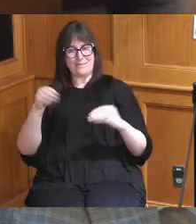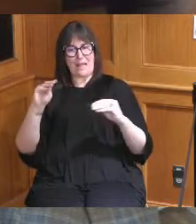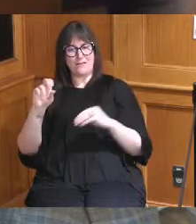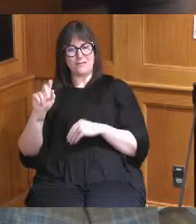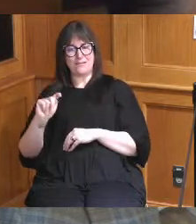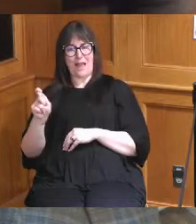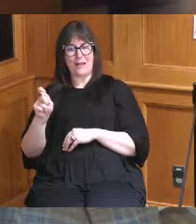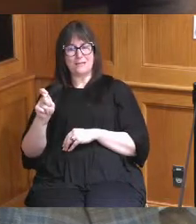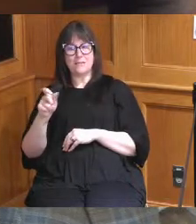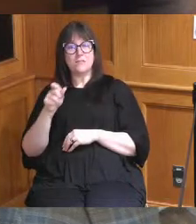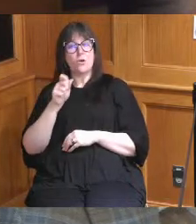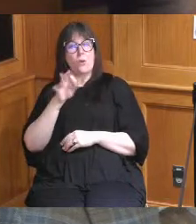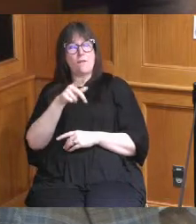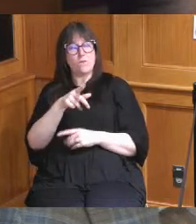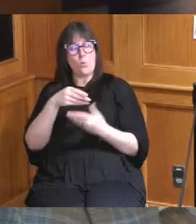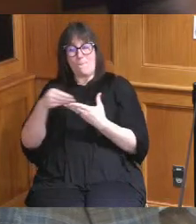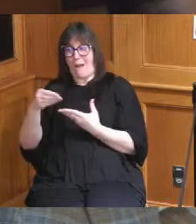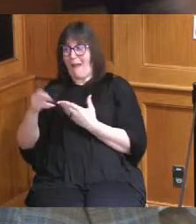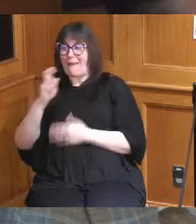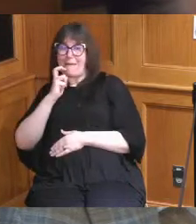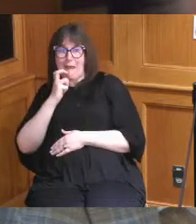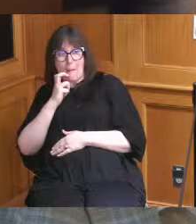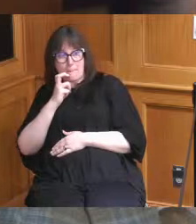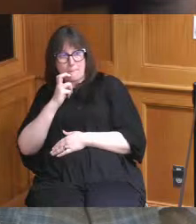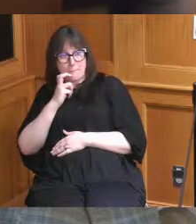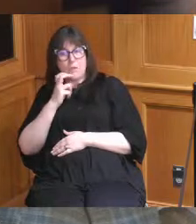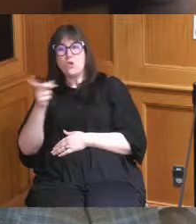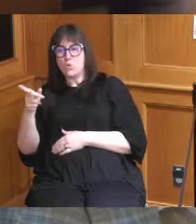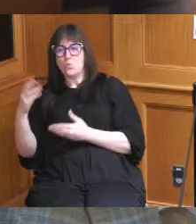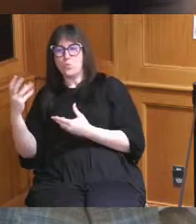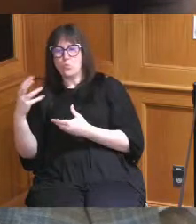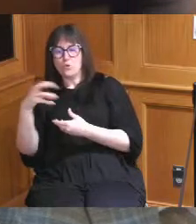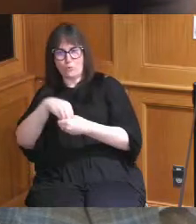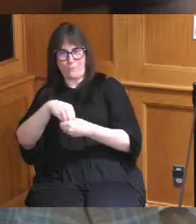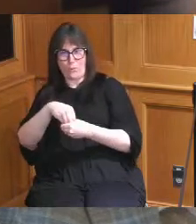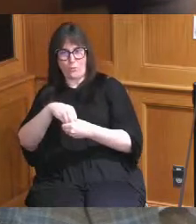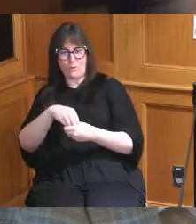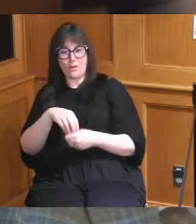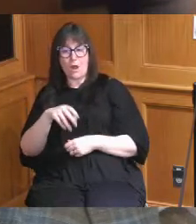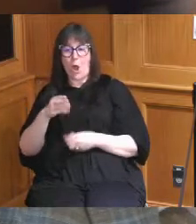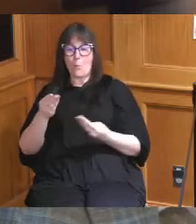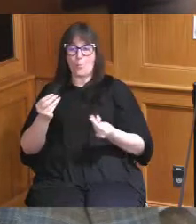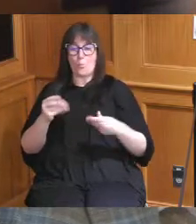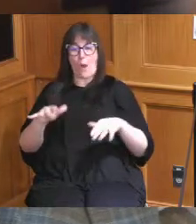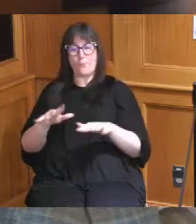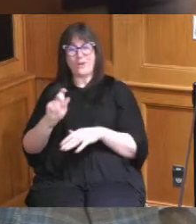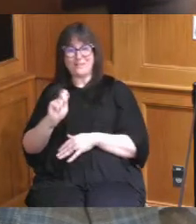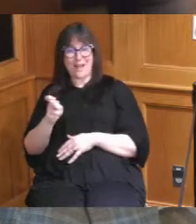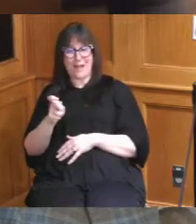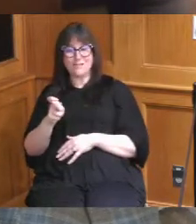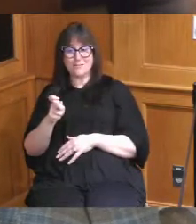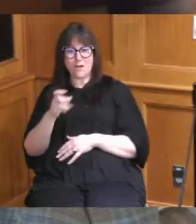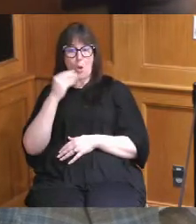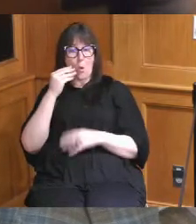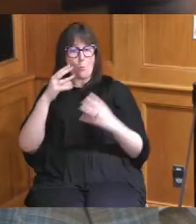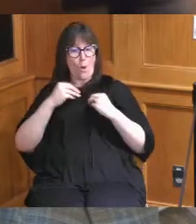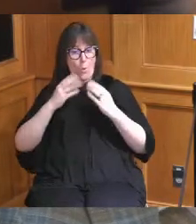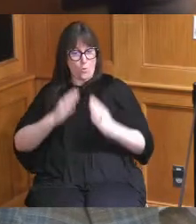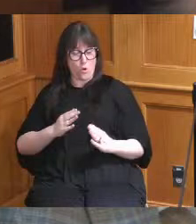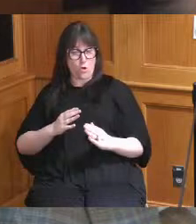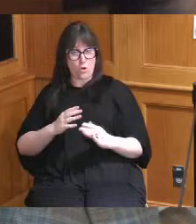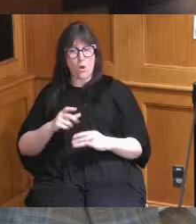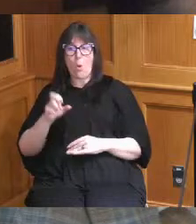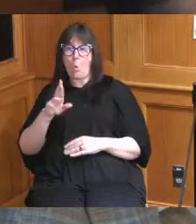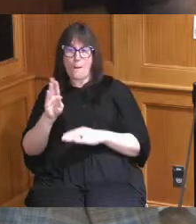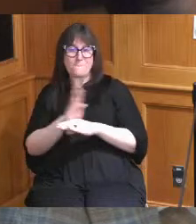gum, you are contributing. We make our money off of property tax if you are a homeowner or you own a building as